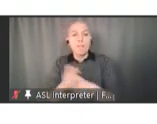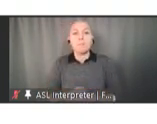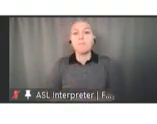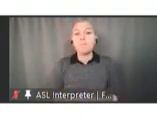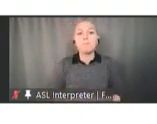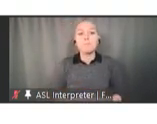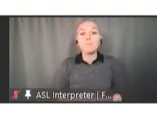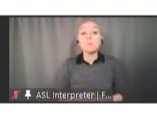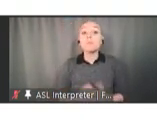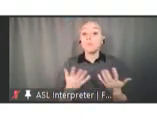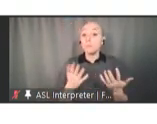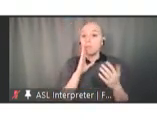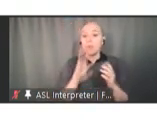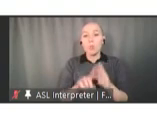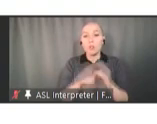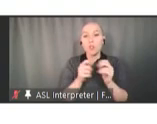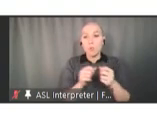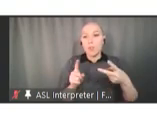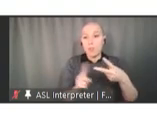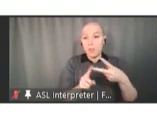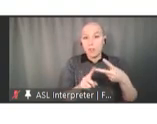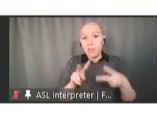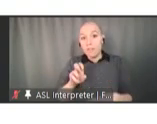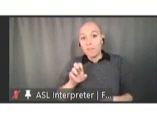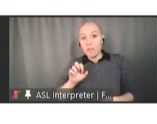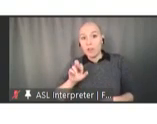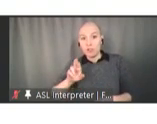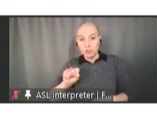So I'll start with data from VAERS. Next slide.